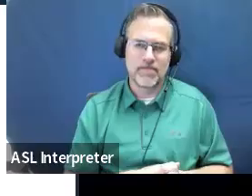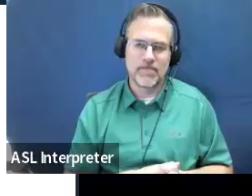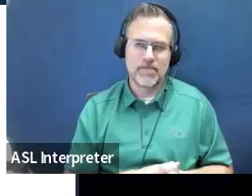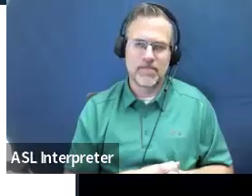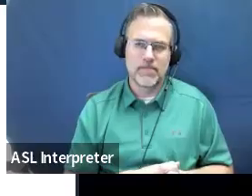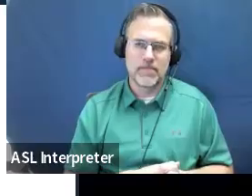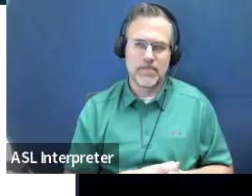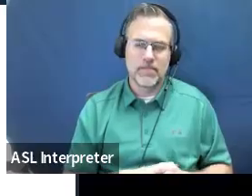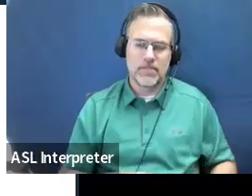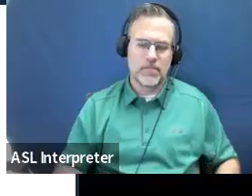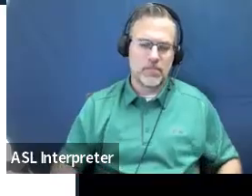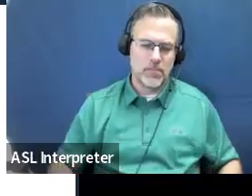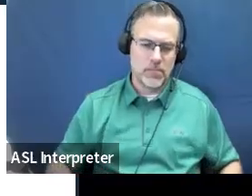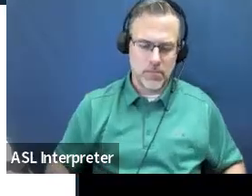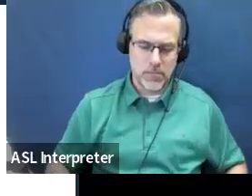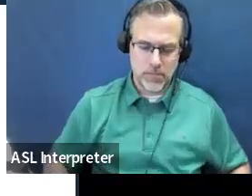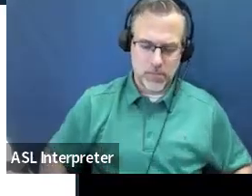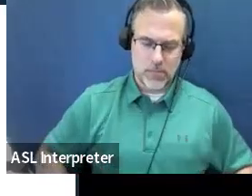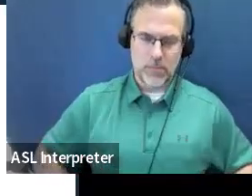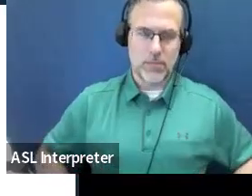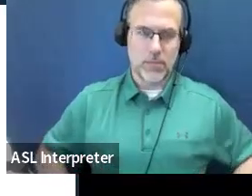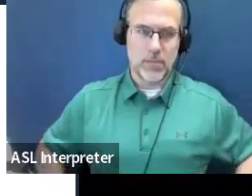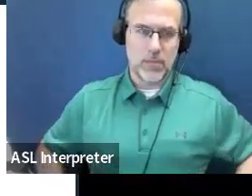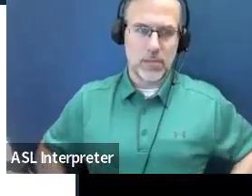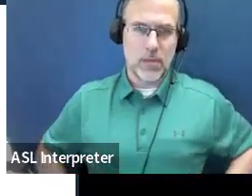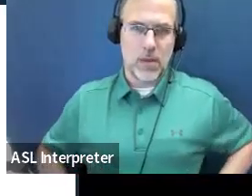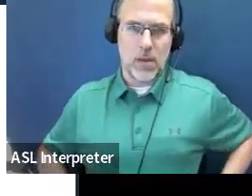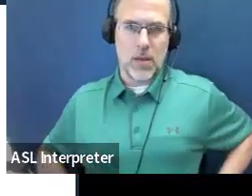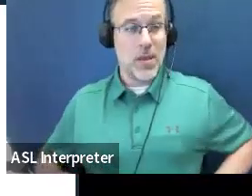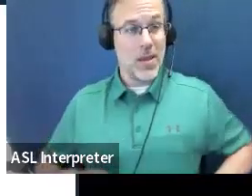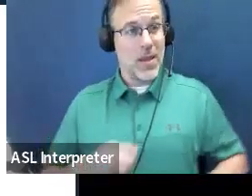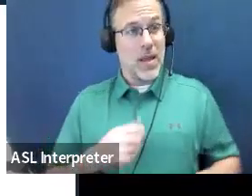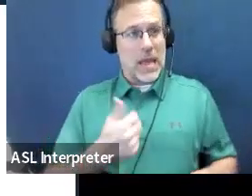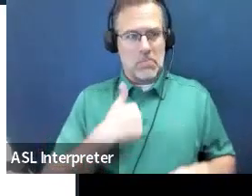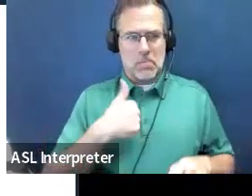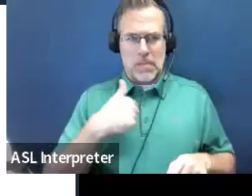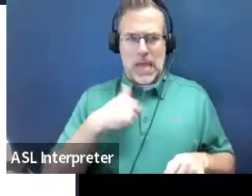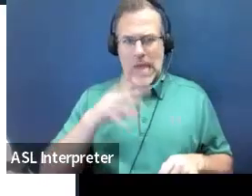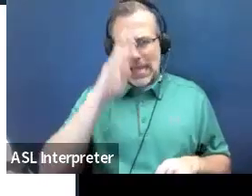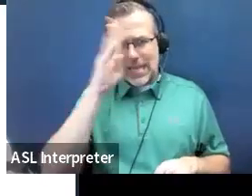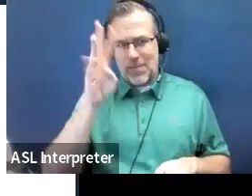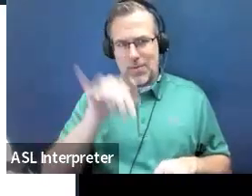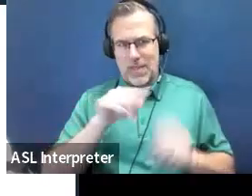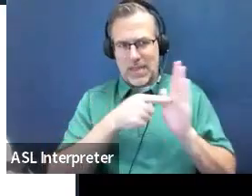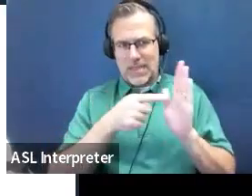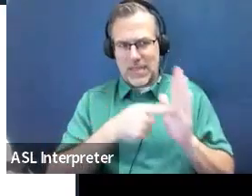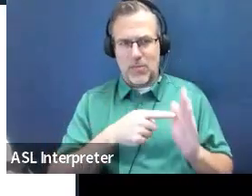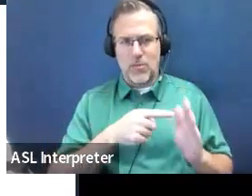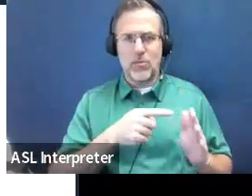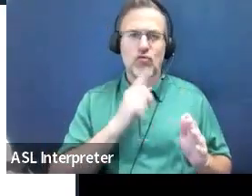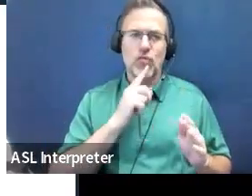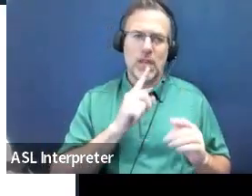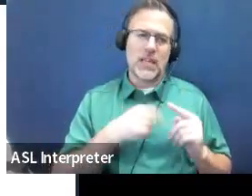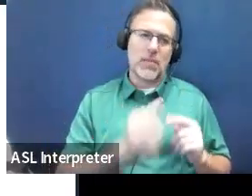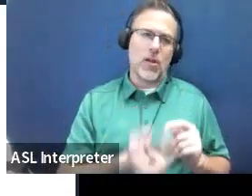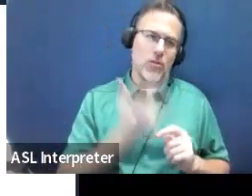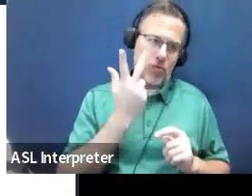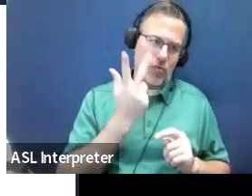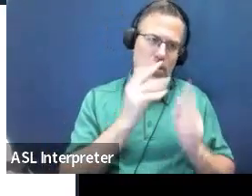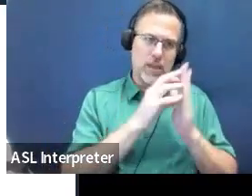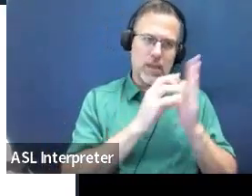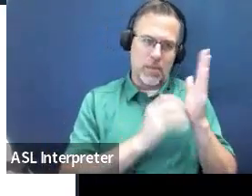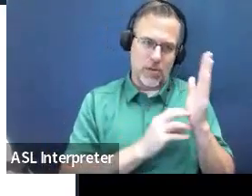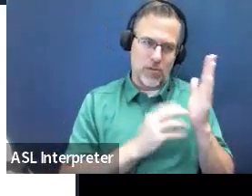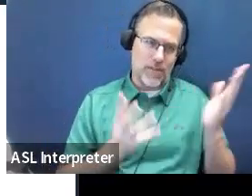for me, because I wrote that example, I was just thinking that like it's really about having 3 paragraphs. So